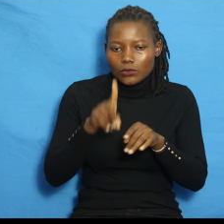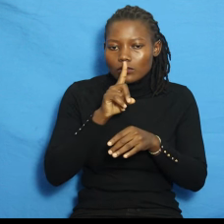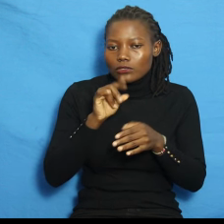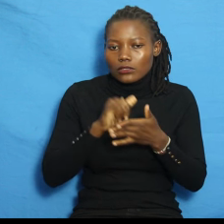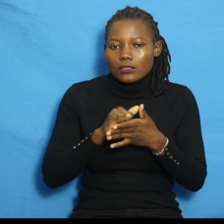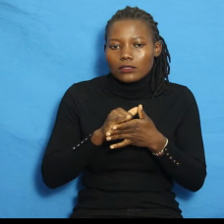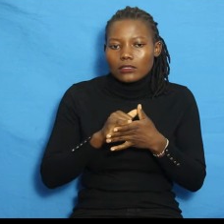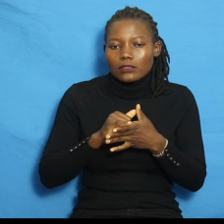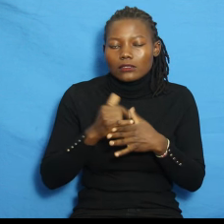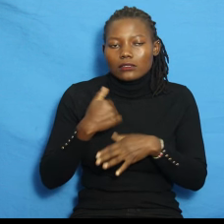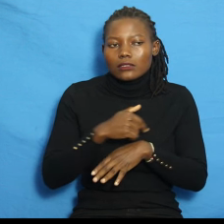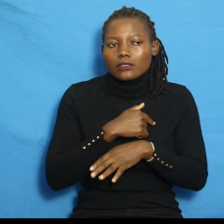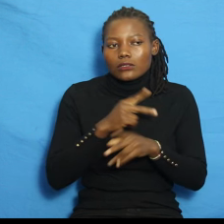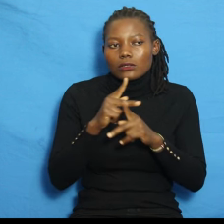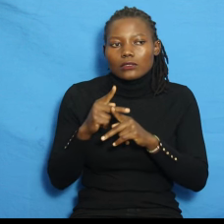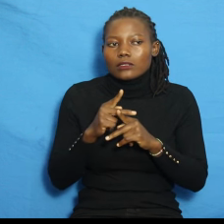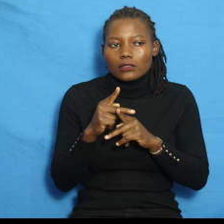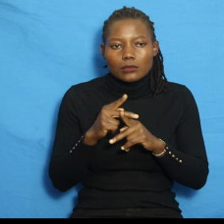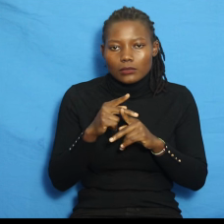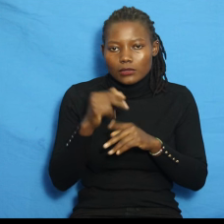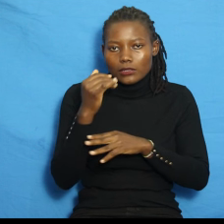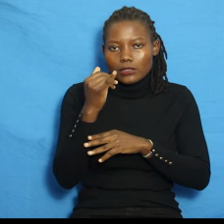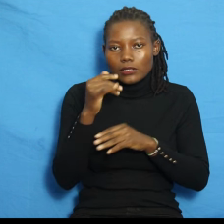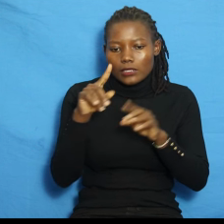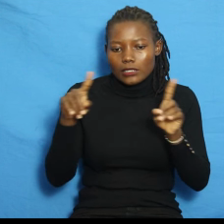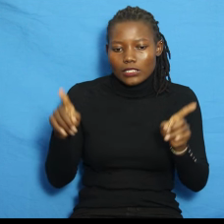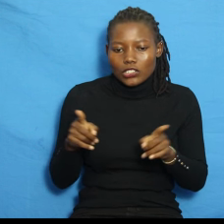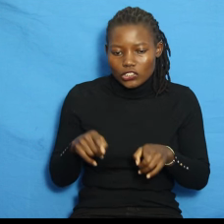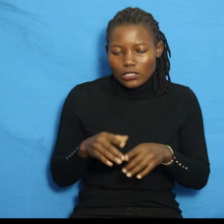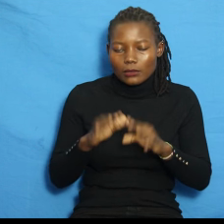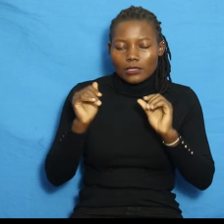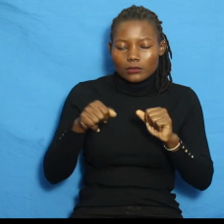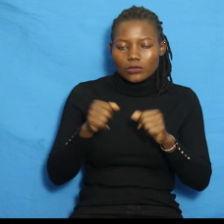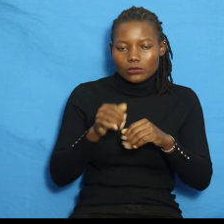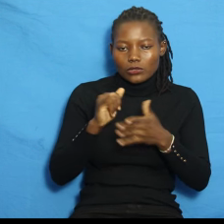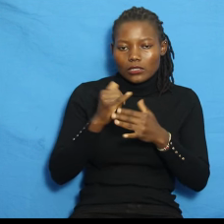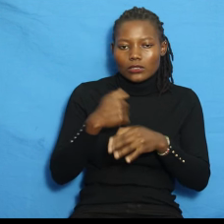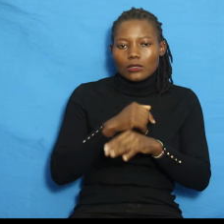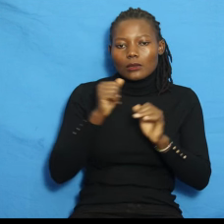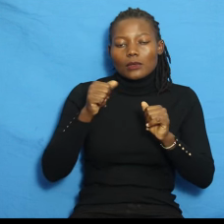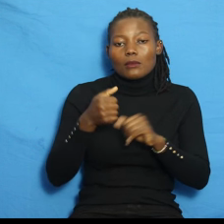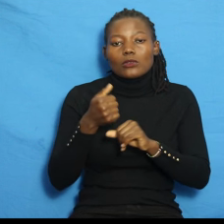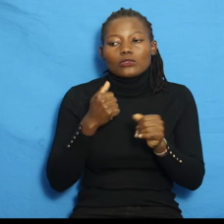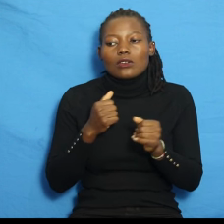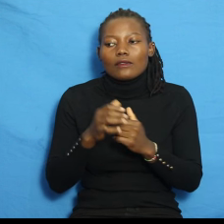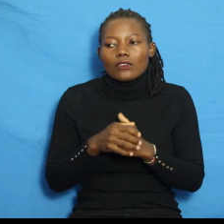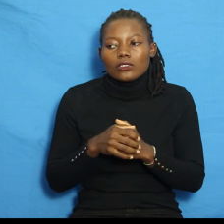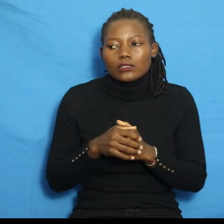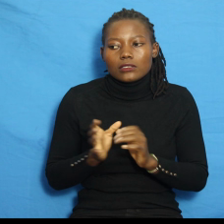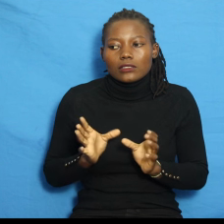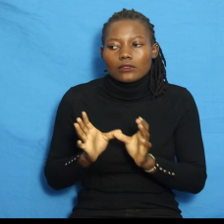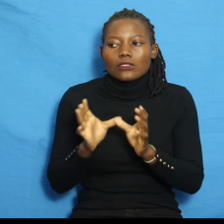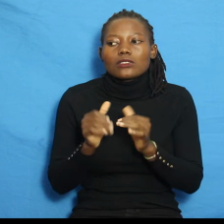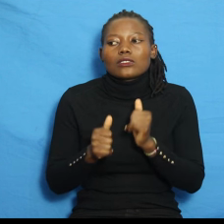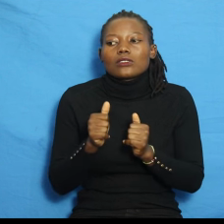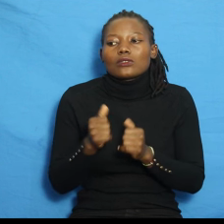you maintain the streamlined shape as much as possible so that you can be able to overcome these forces that